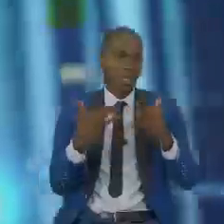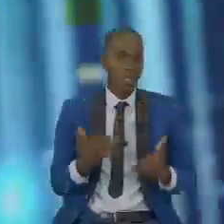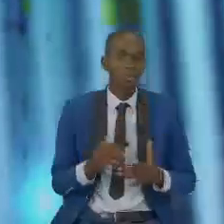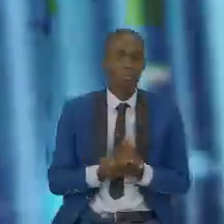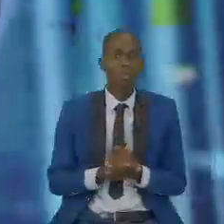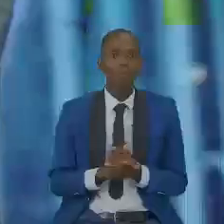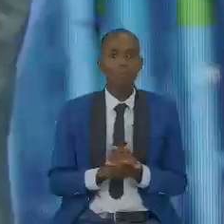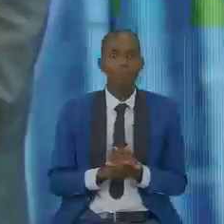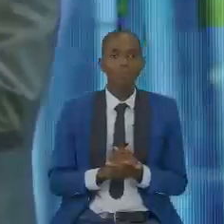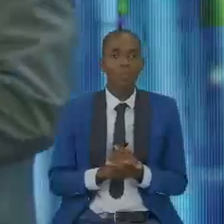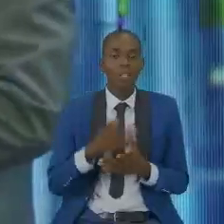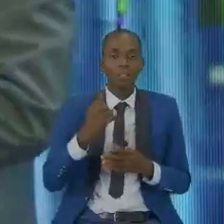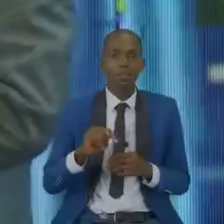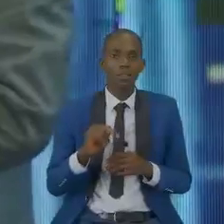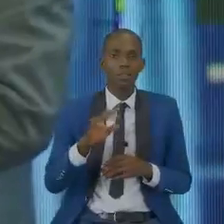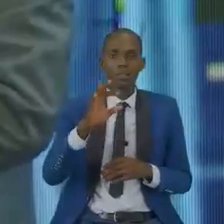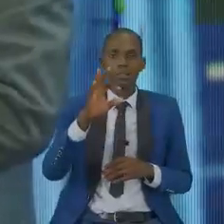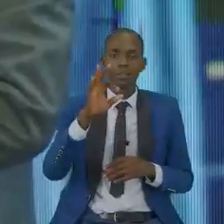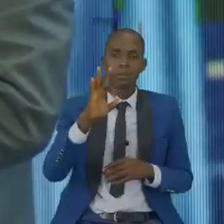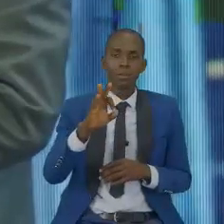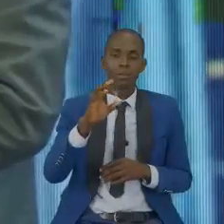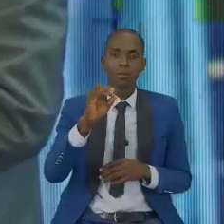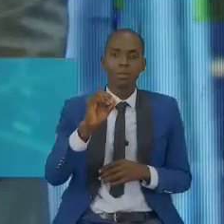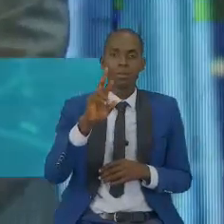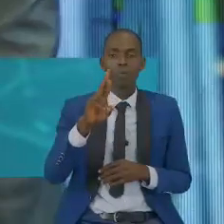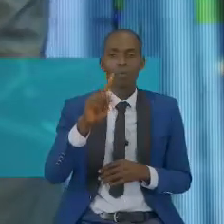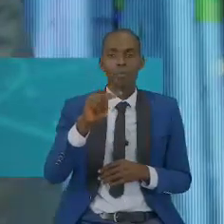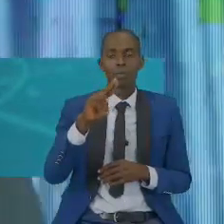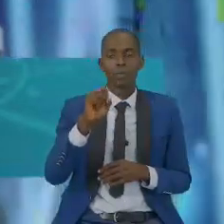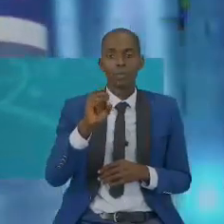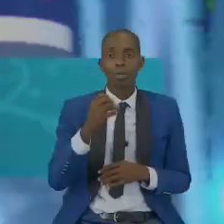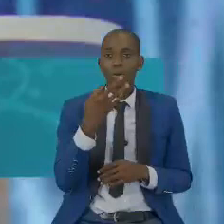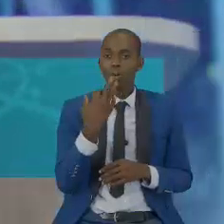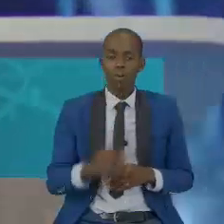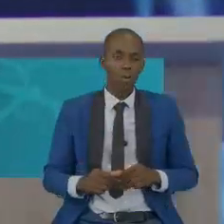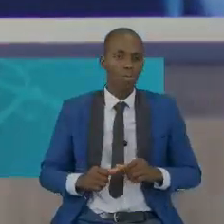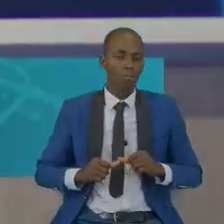is the fortress of steadfast fortitude by faith.